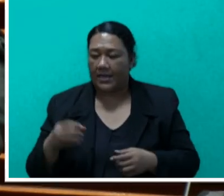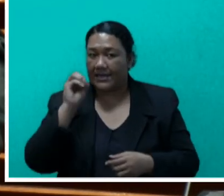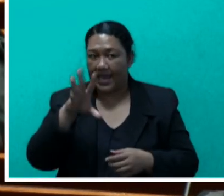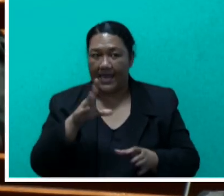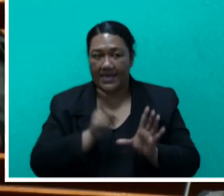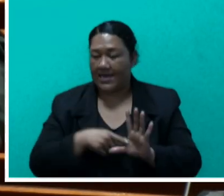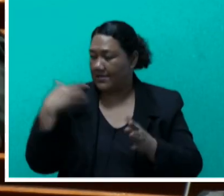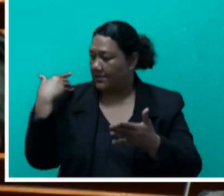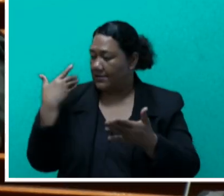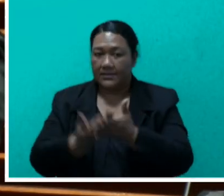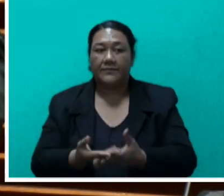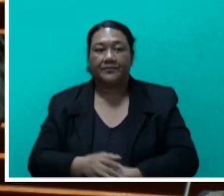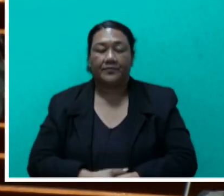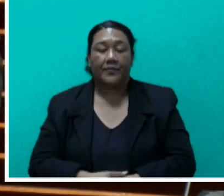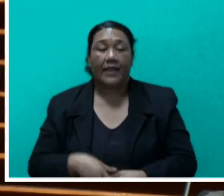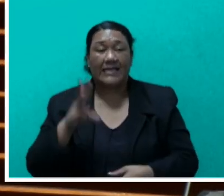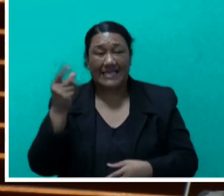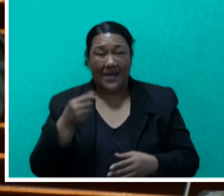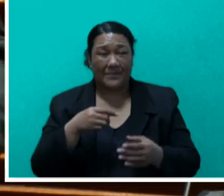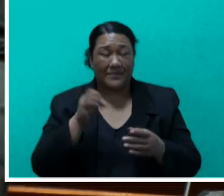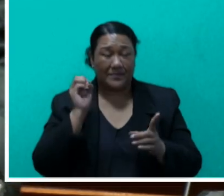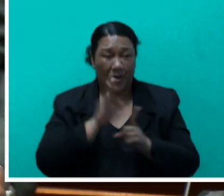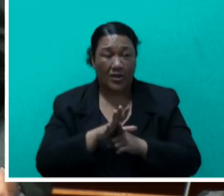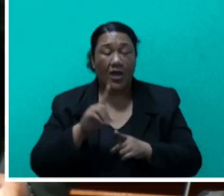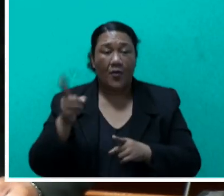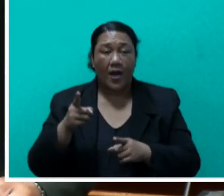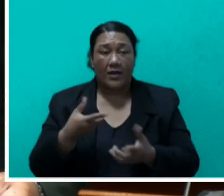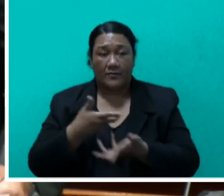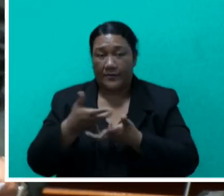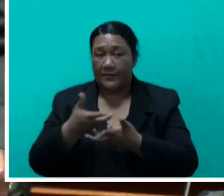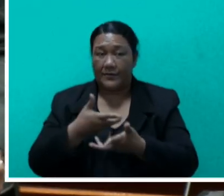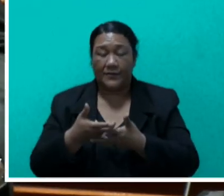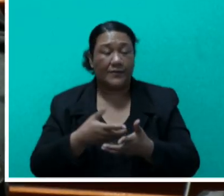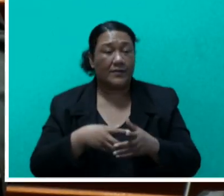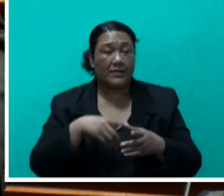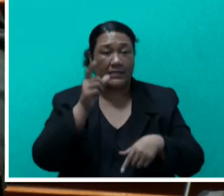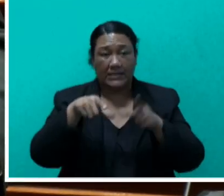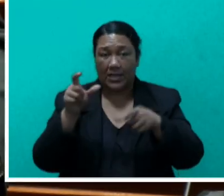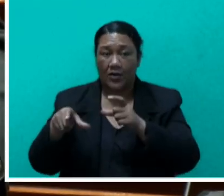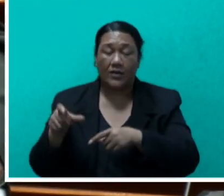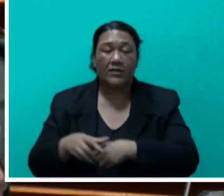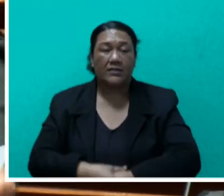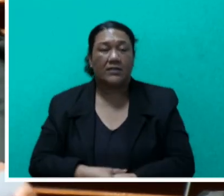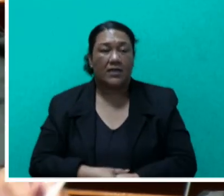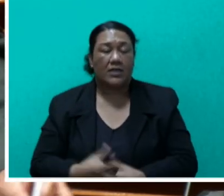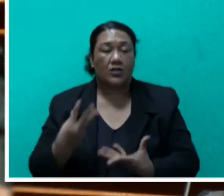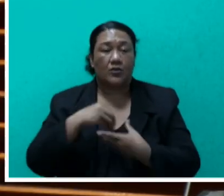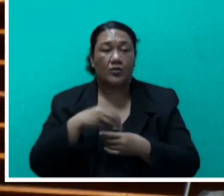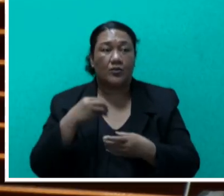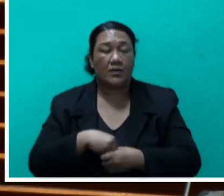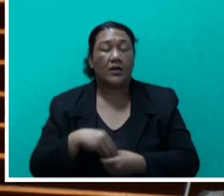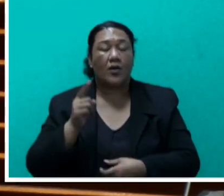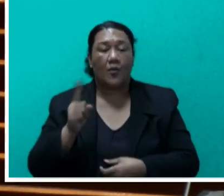Some of the key rural development issues that were identified during this consultation with key stakeholders includes farm access roads,